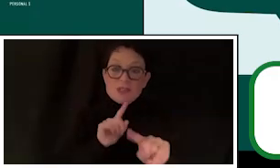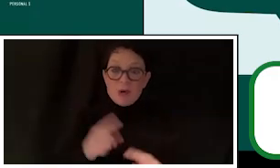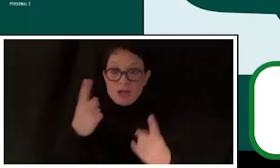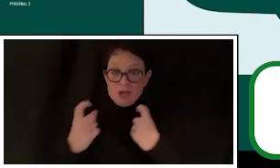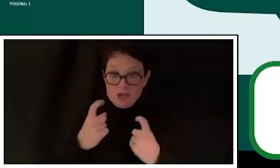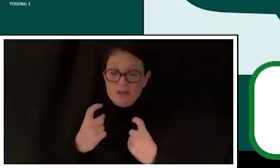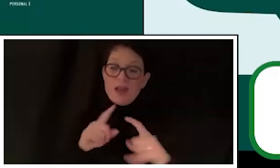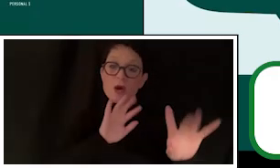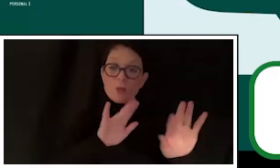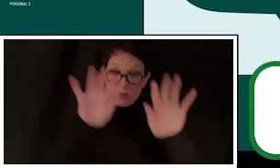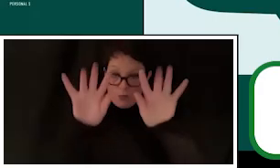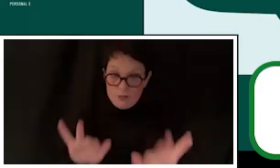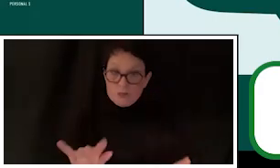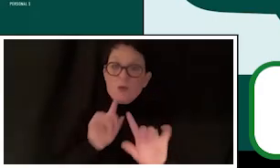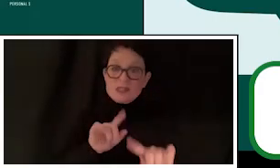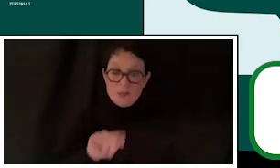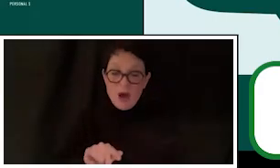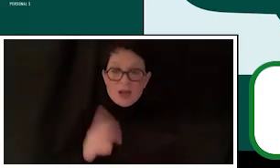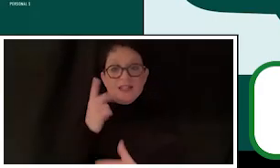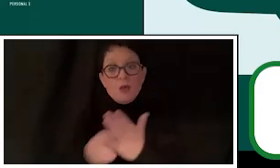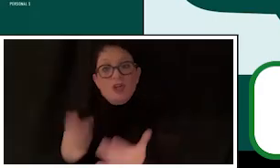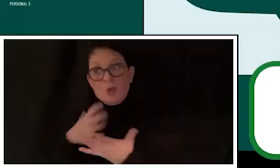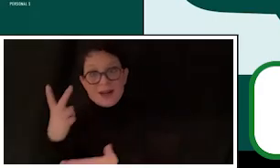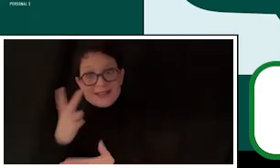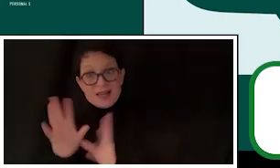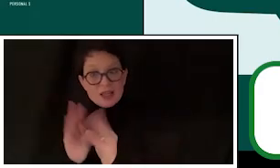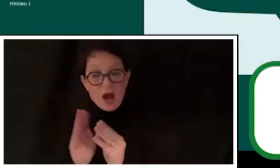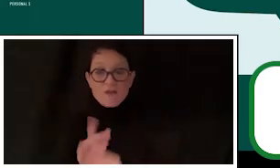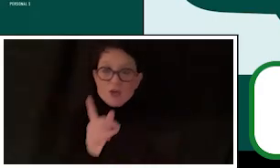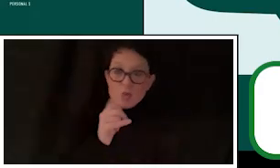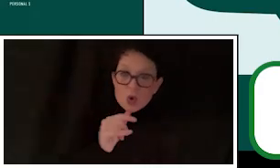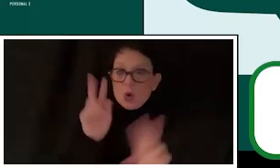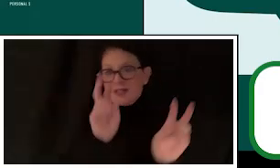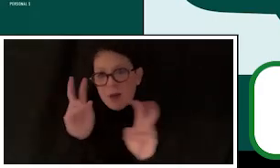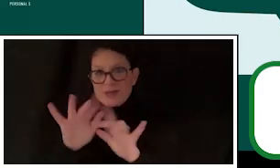looking for. Tell us what you'd like to find at the conference.